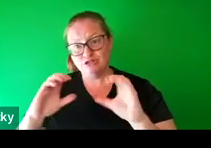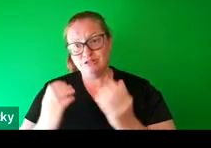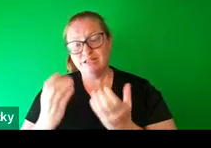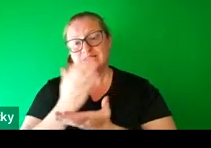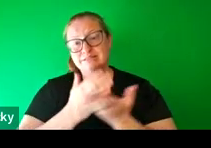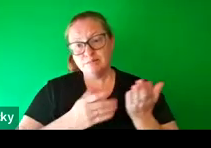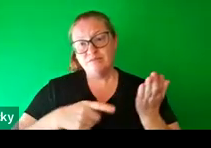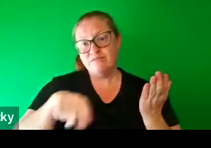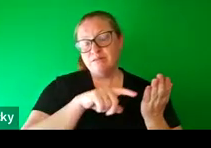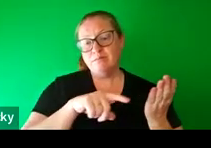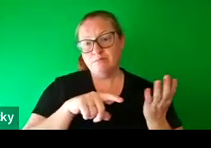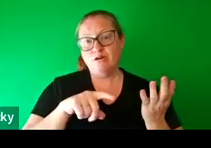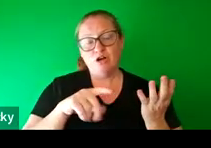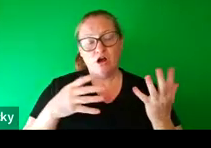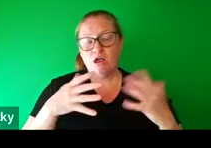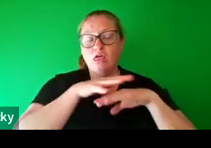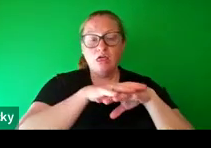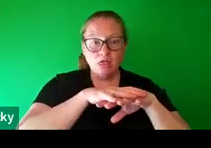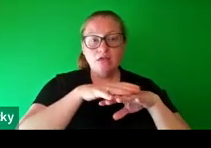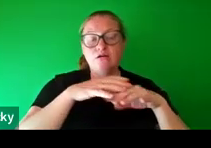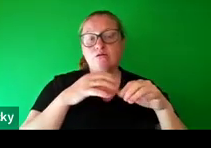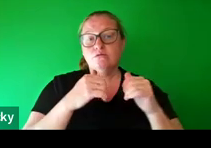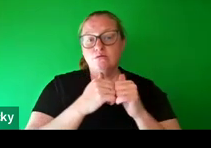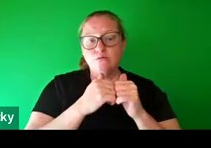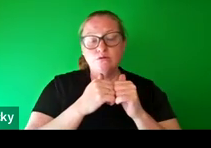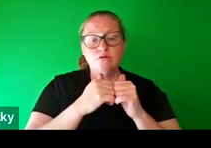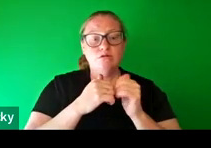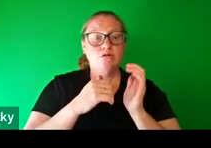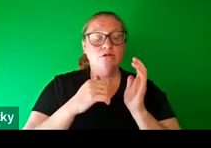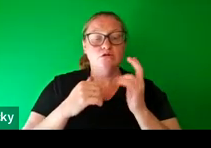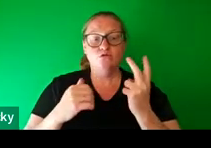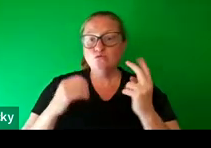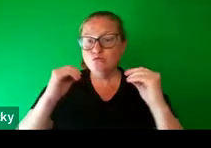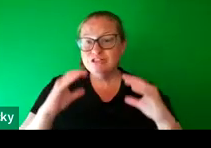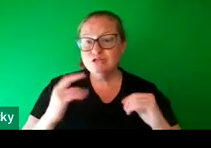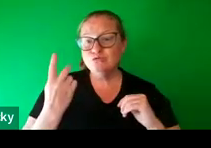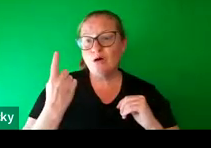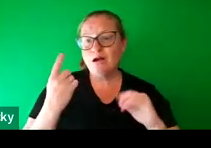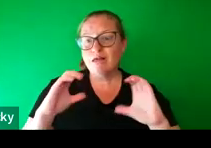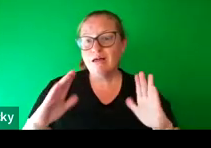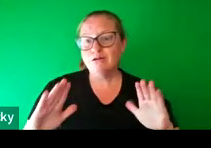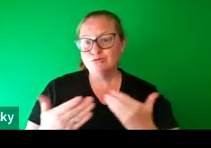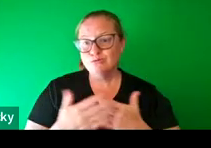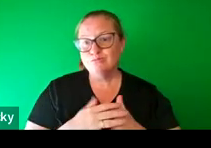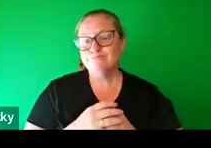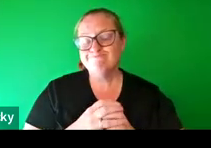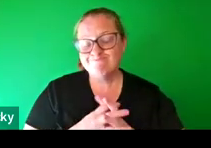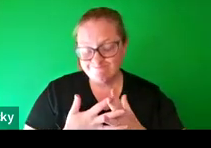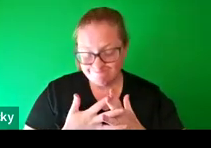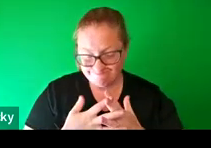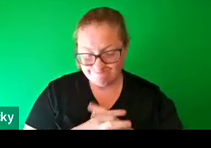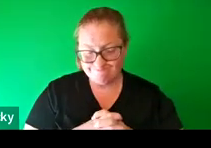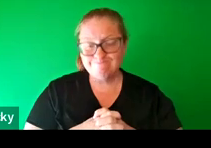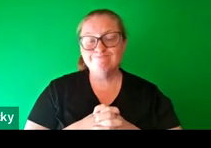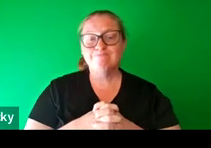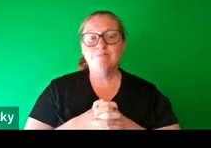them are even intertwined with duplicate two teachers in a classroom. Our position